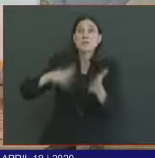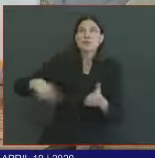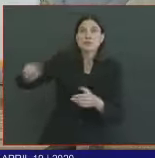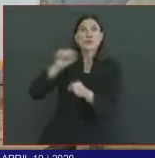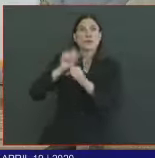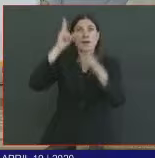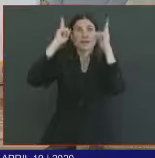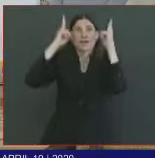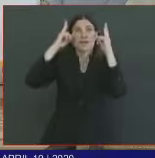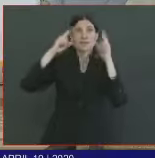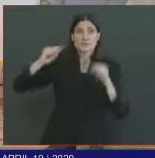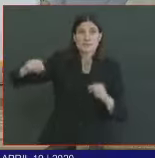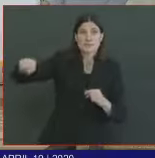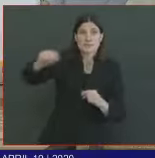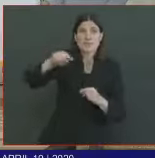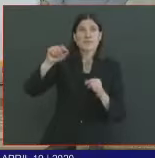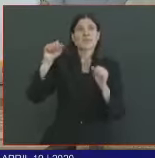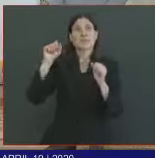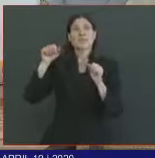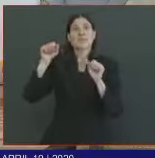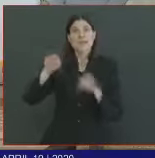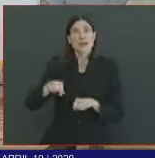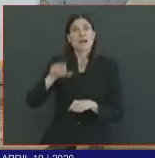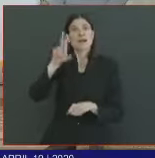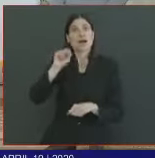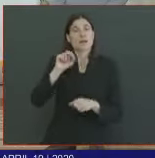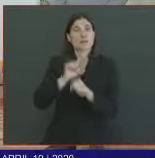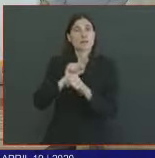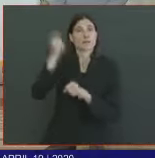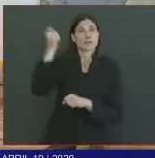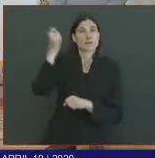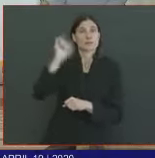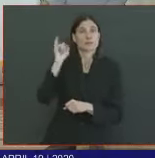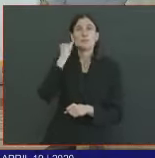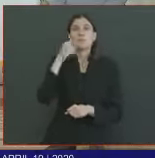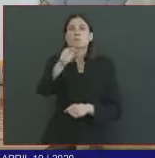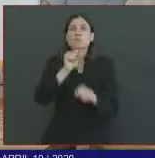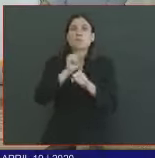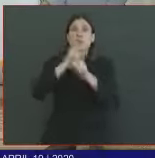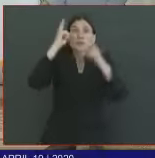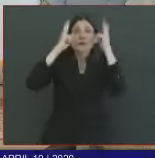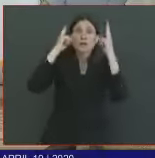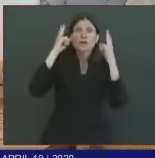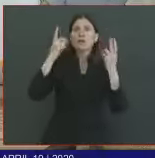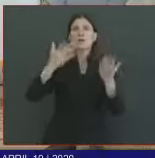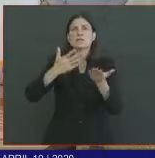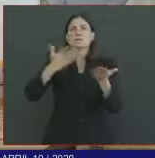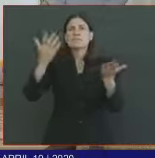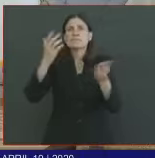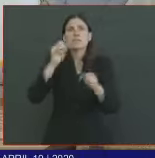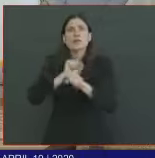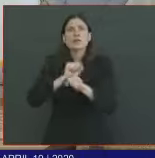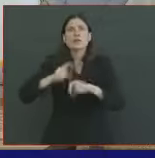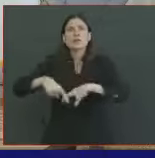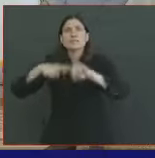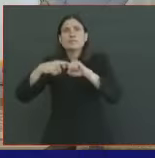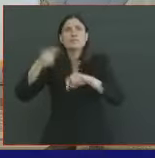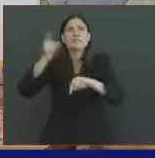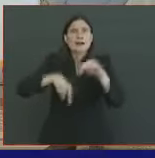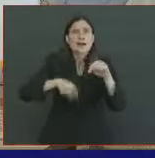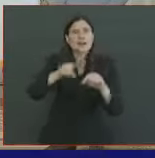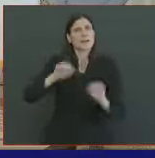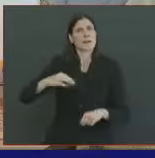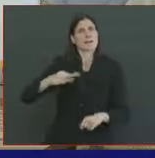you are eligible for unemployment insurance benefits. You're usually not, but you are now. So until I can figure out a way to get you open